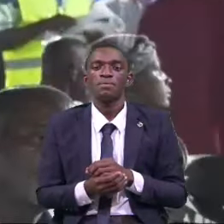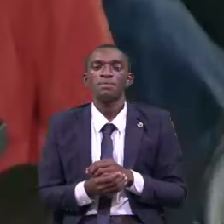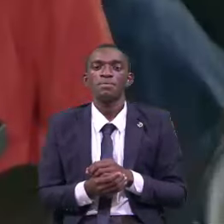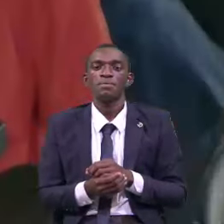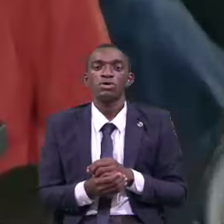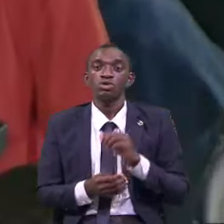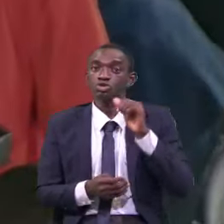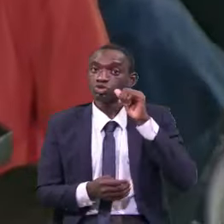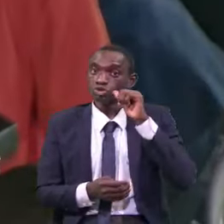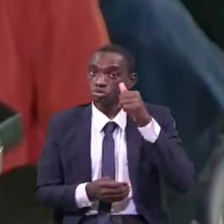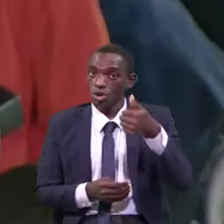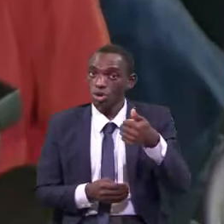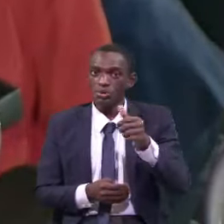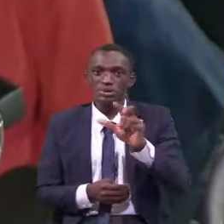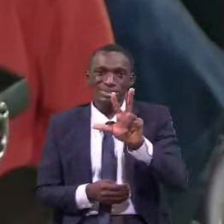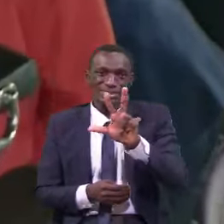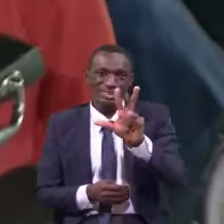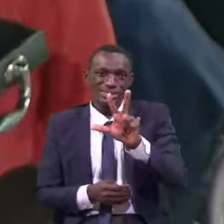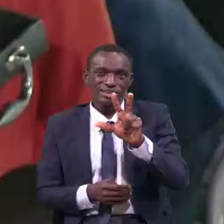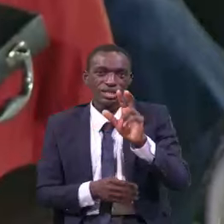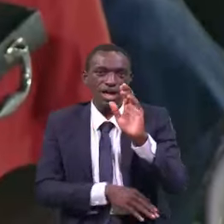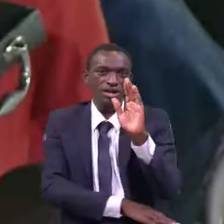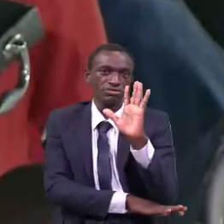Tomorrow, 3 p.m.,